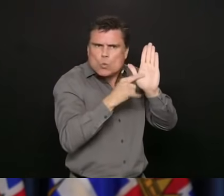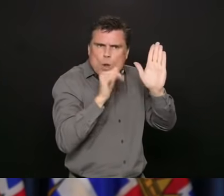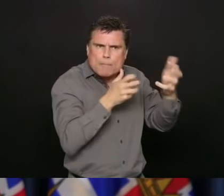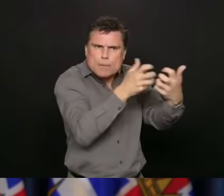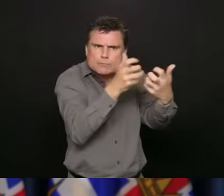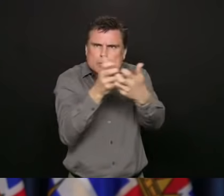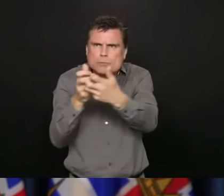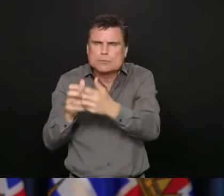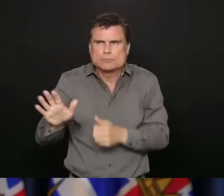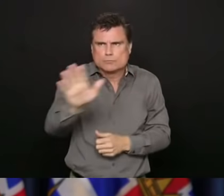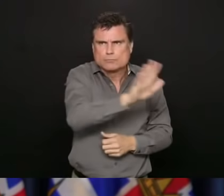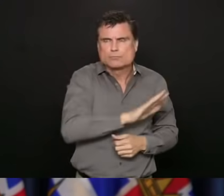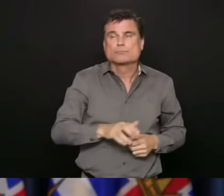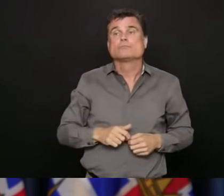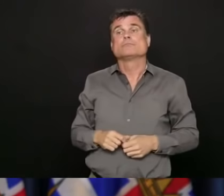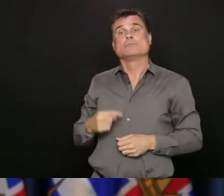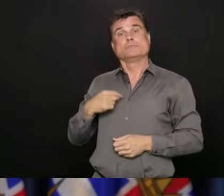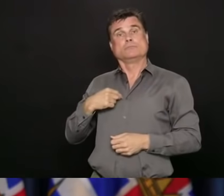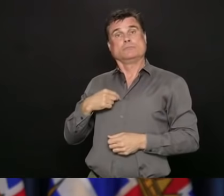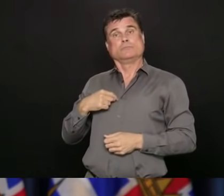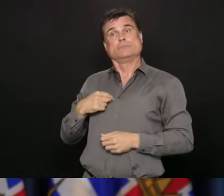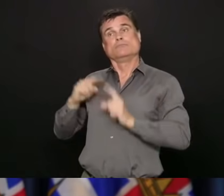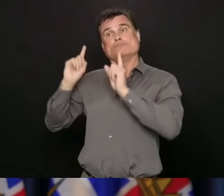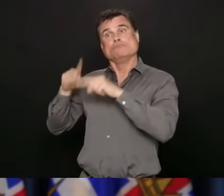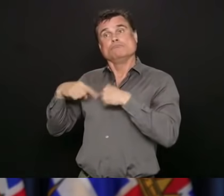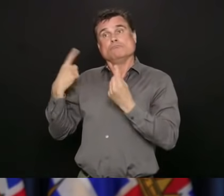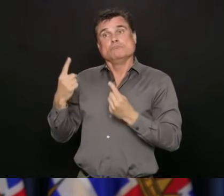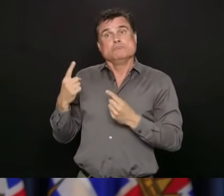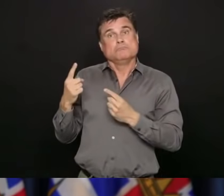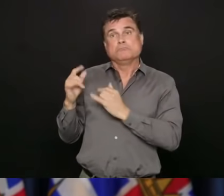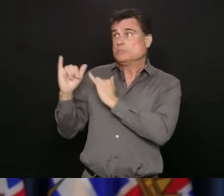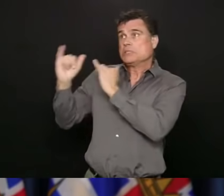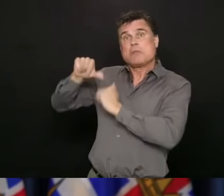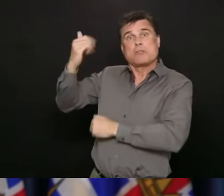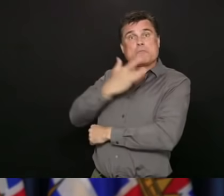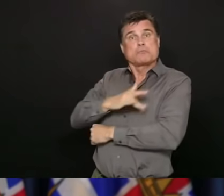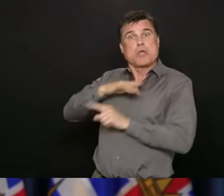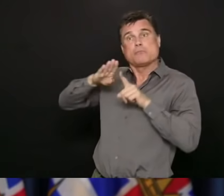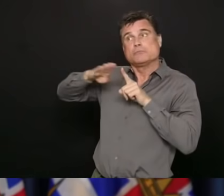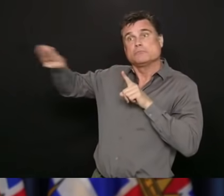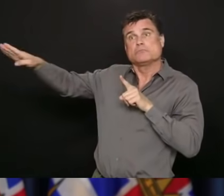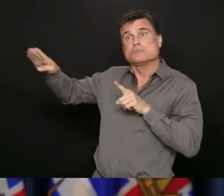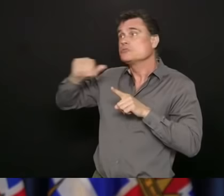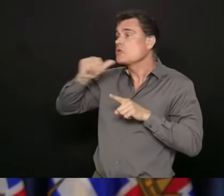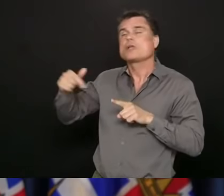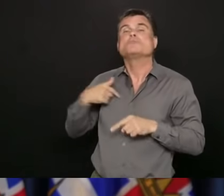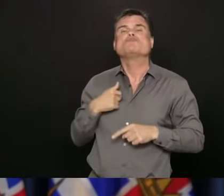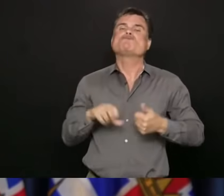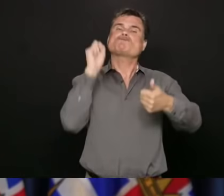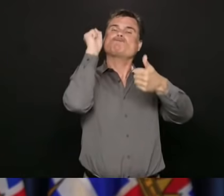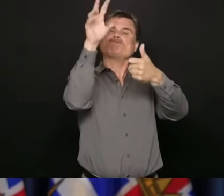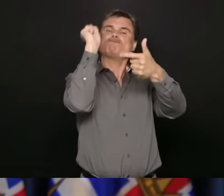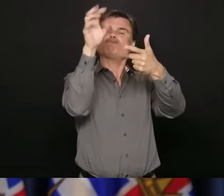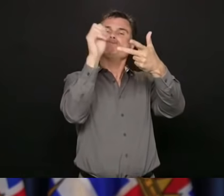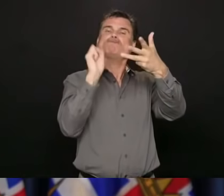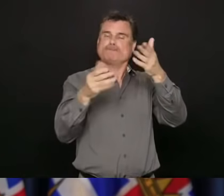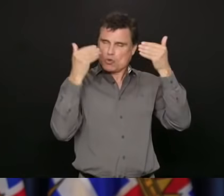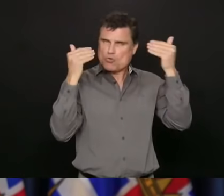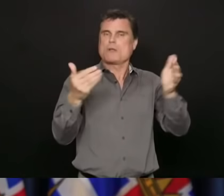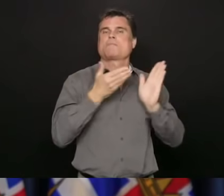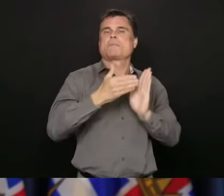late in April for some time in the distant future is when people see government starting to